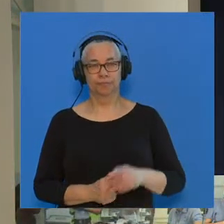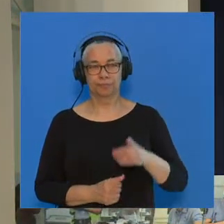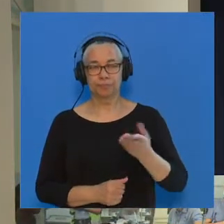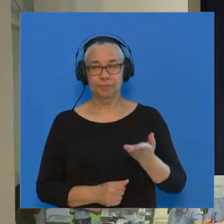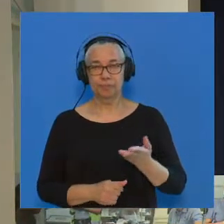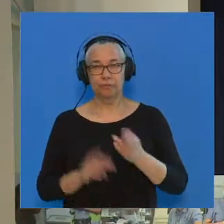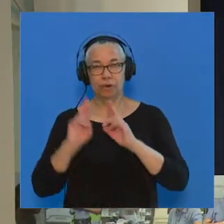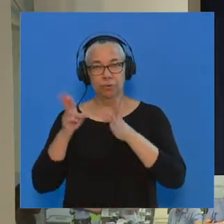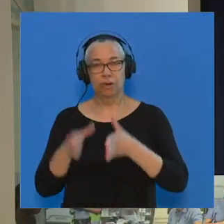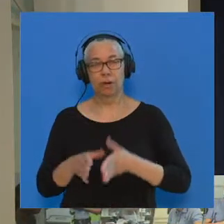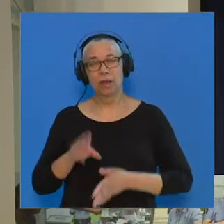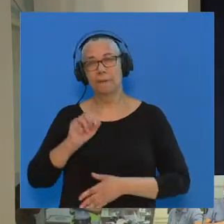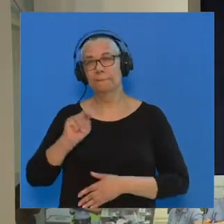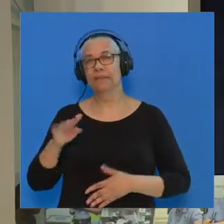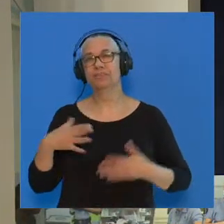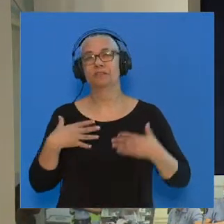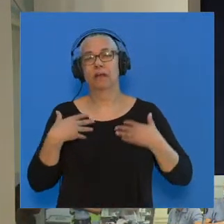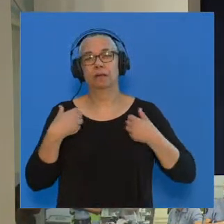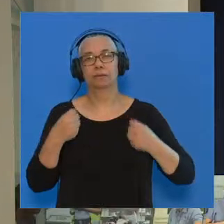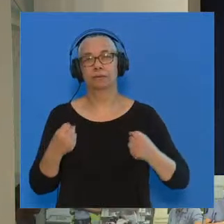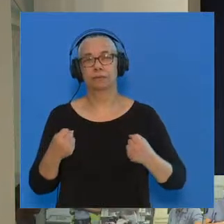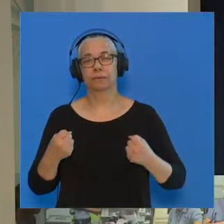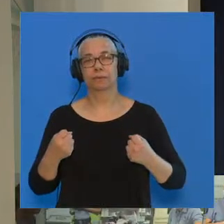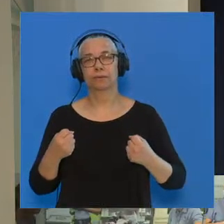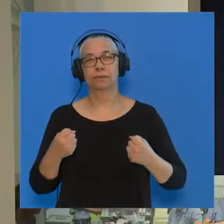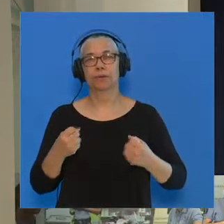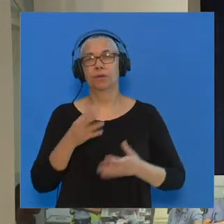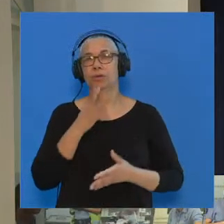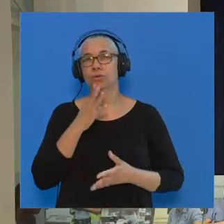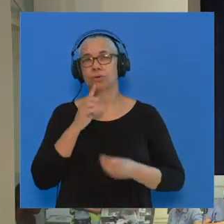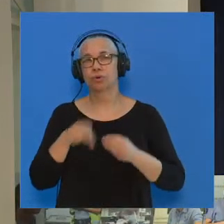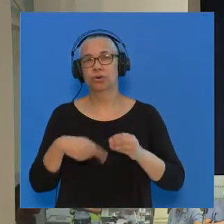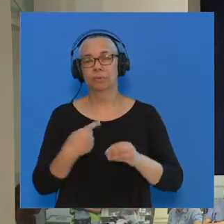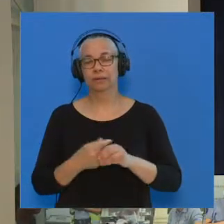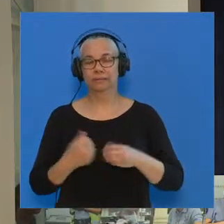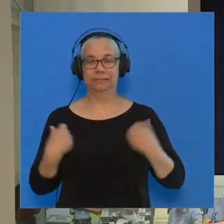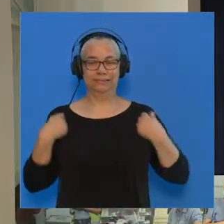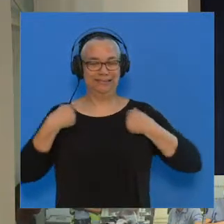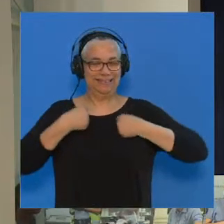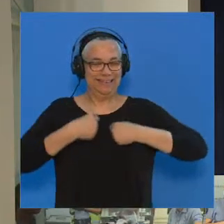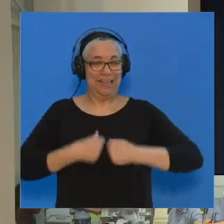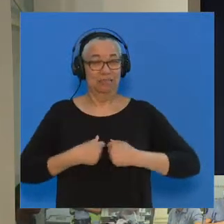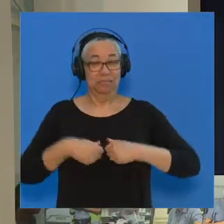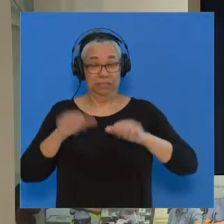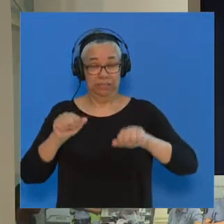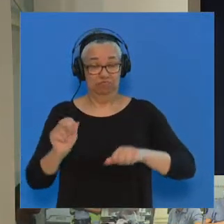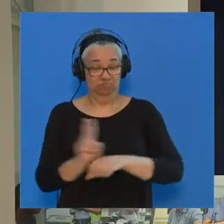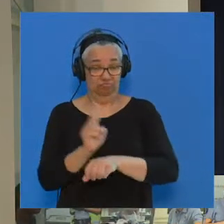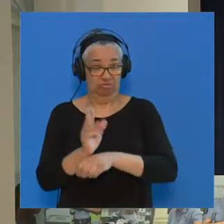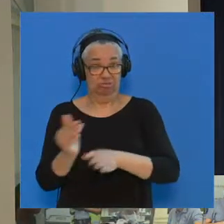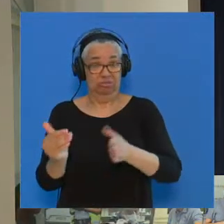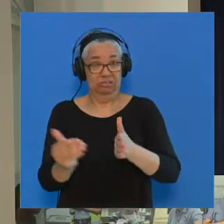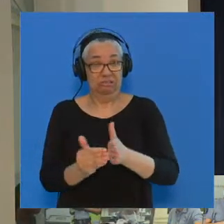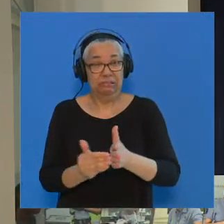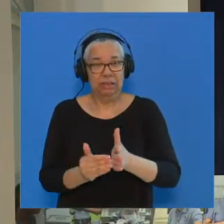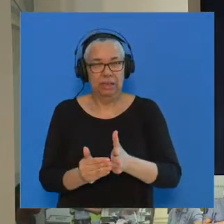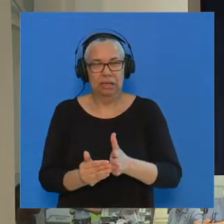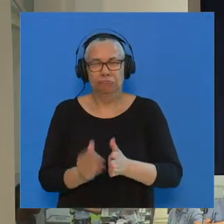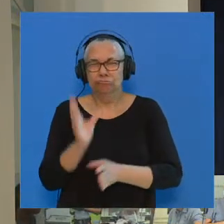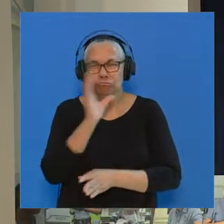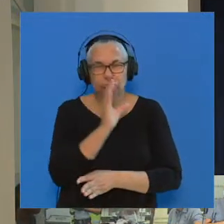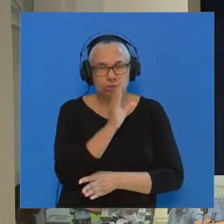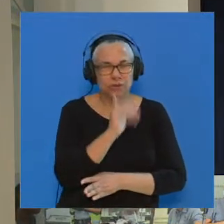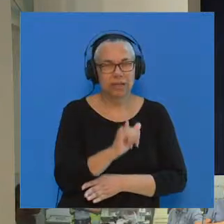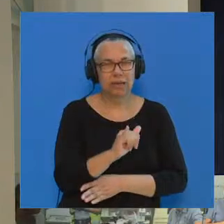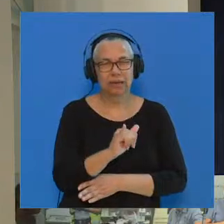Minister of Health, you mentioned there about reusable gowns that you're looking into. Do you have any information